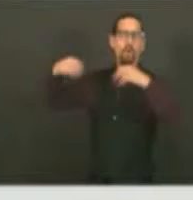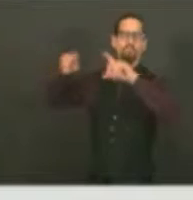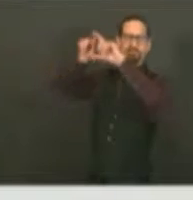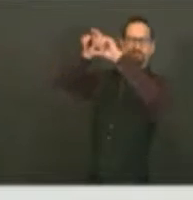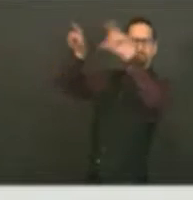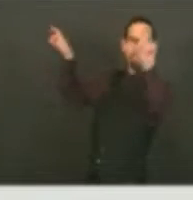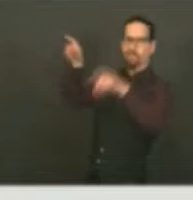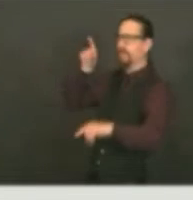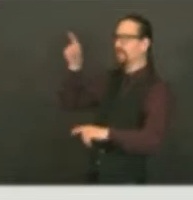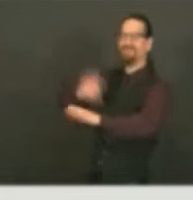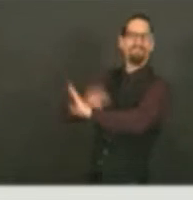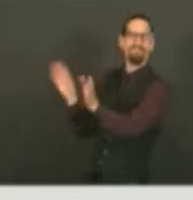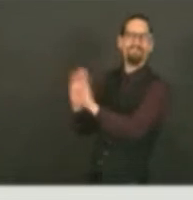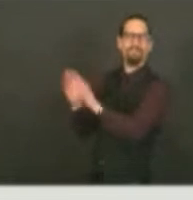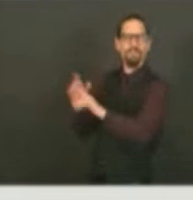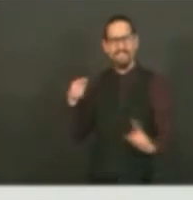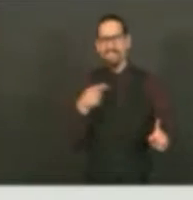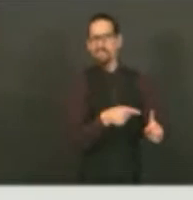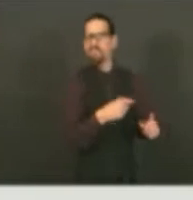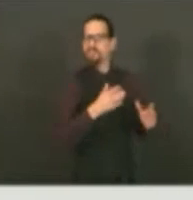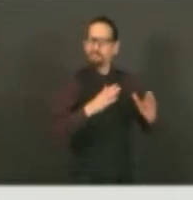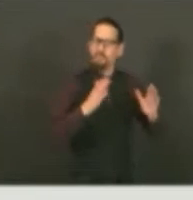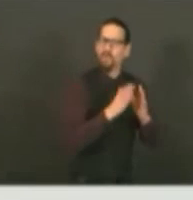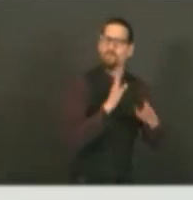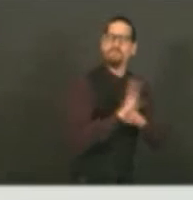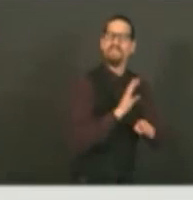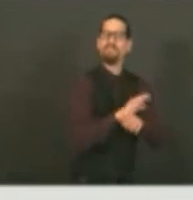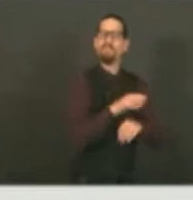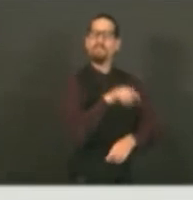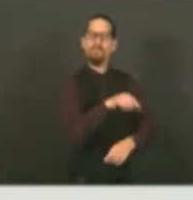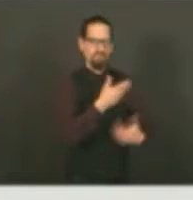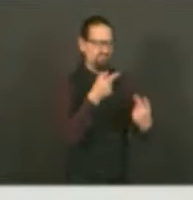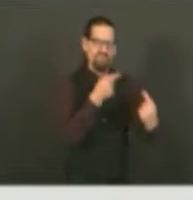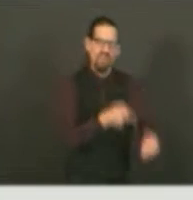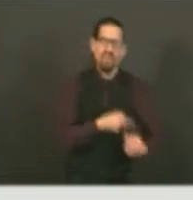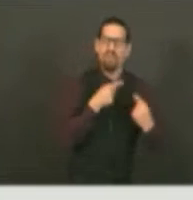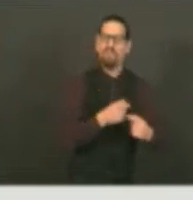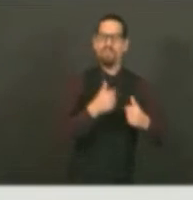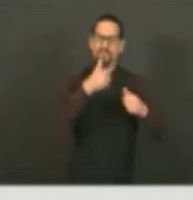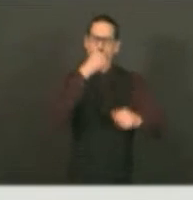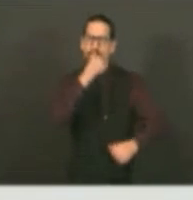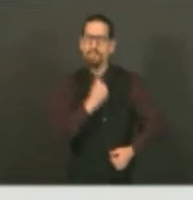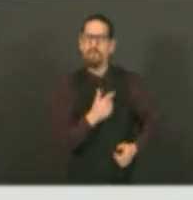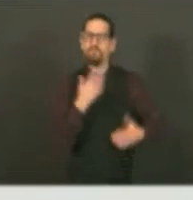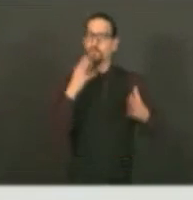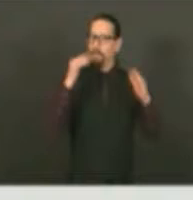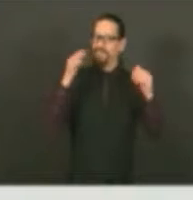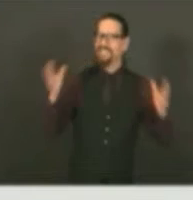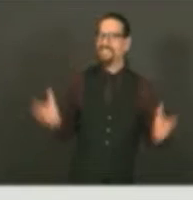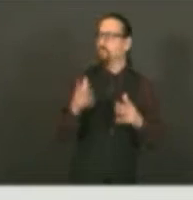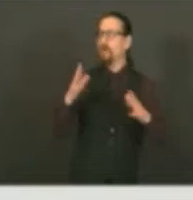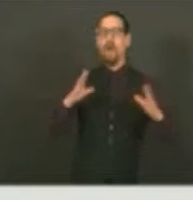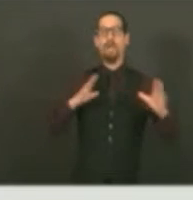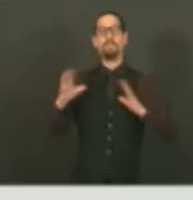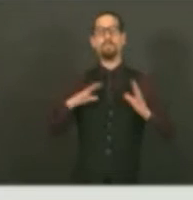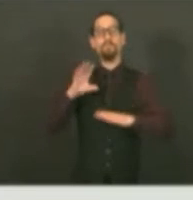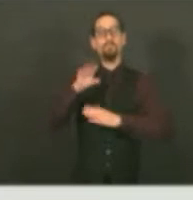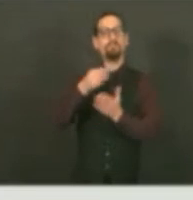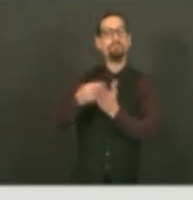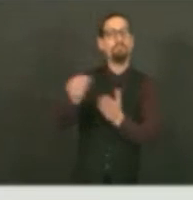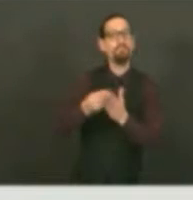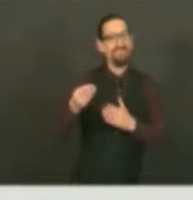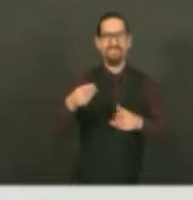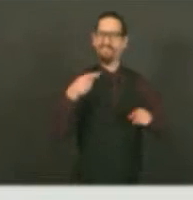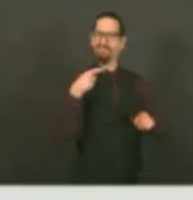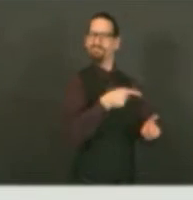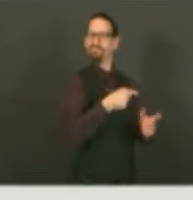enough to have the means to buy holiday gifts, I'm personally asking you to do all your shopping local. Keep